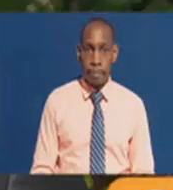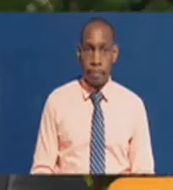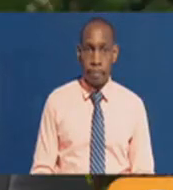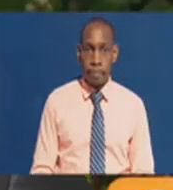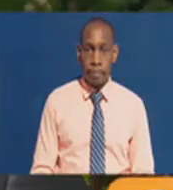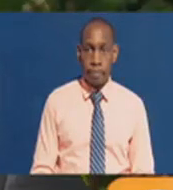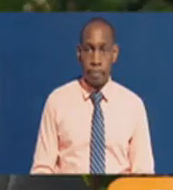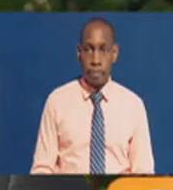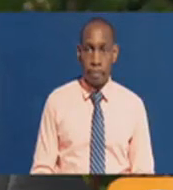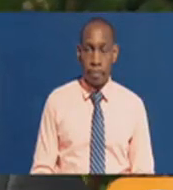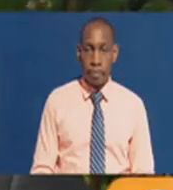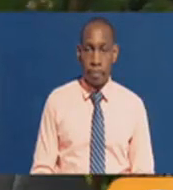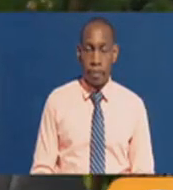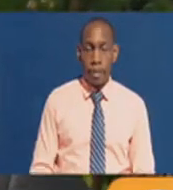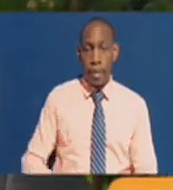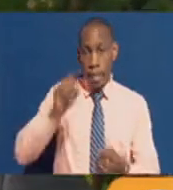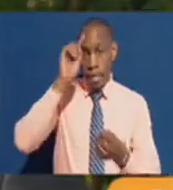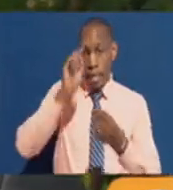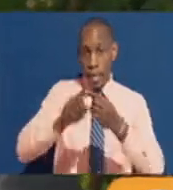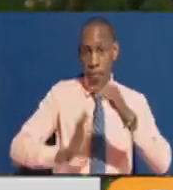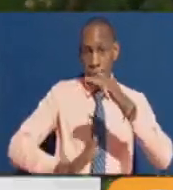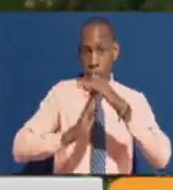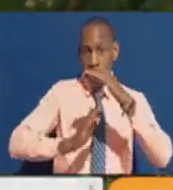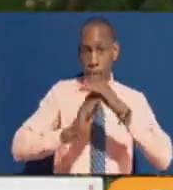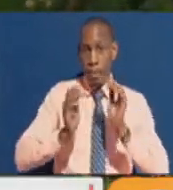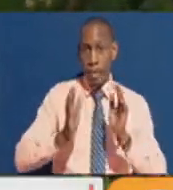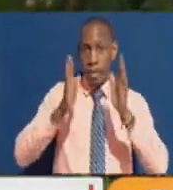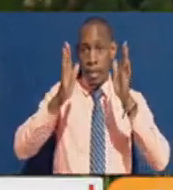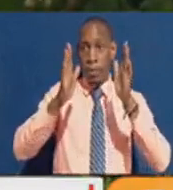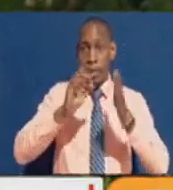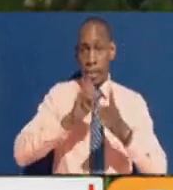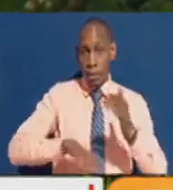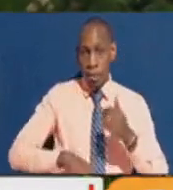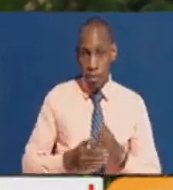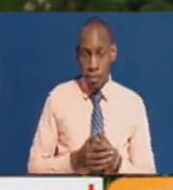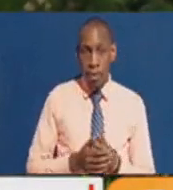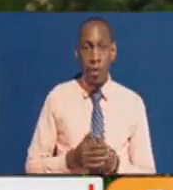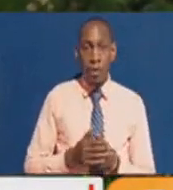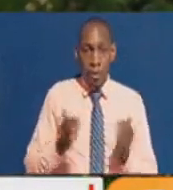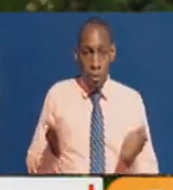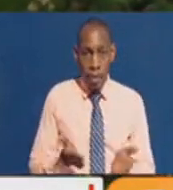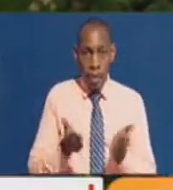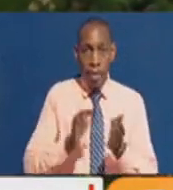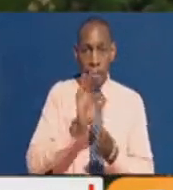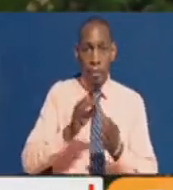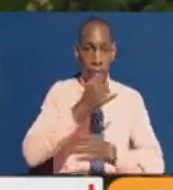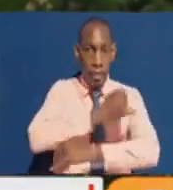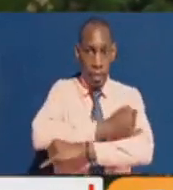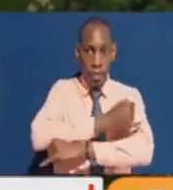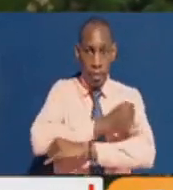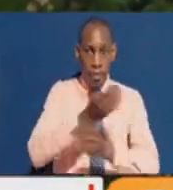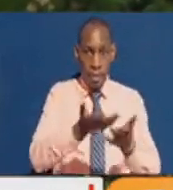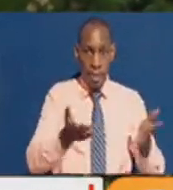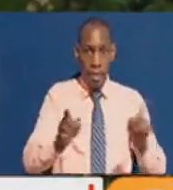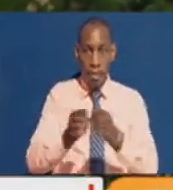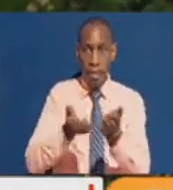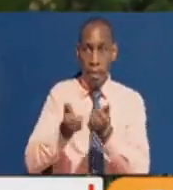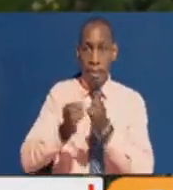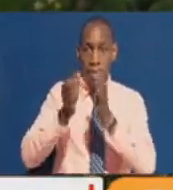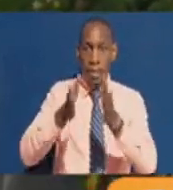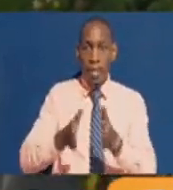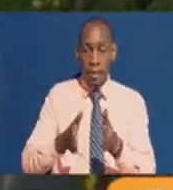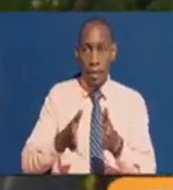The main purpose for this event or this particular ceremony is to encourage these particular institutions and the business